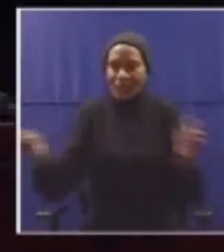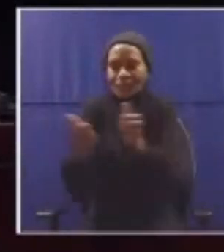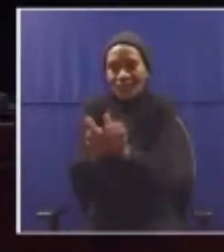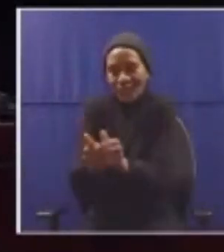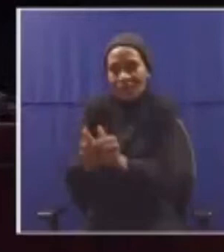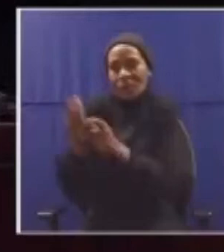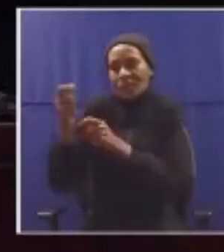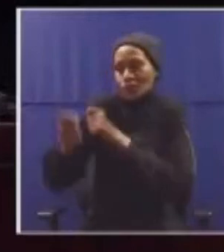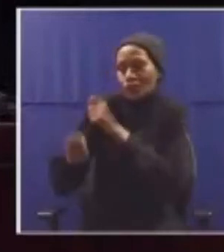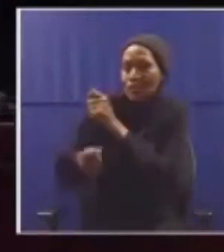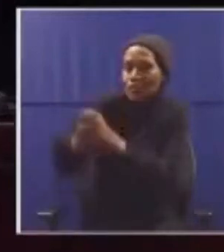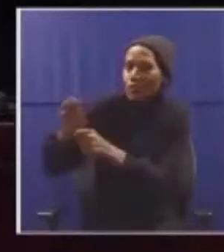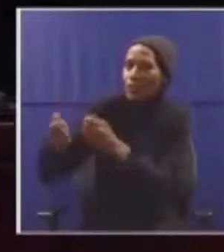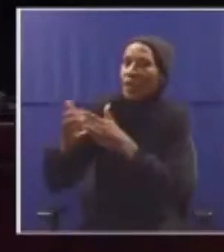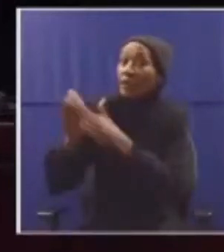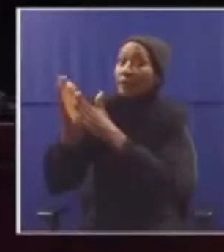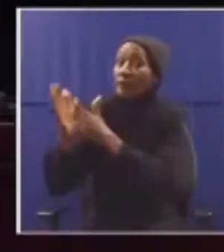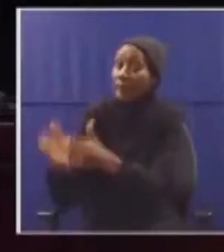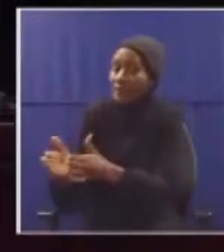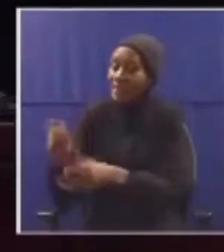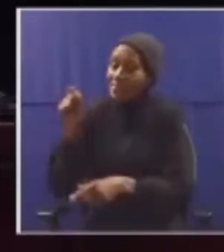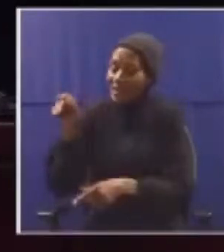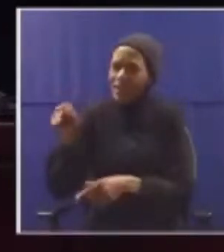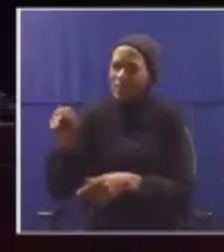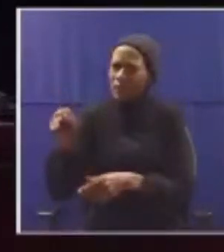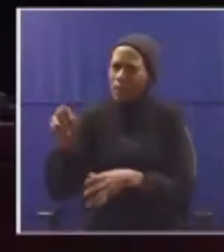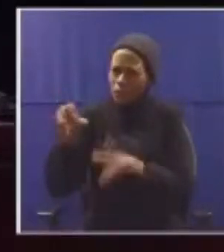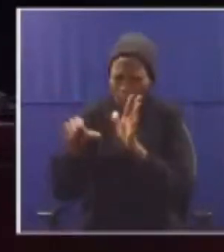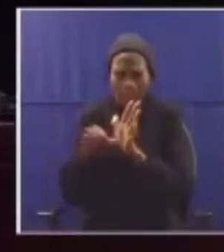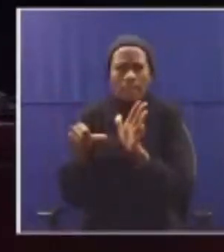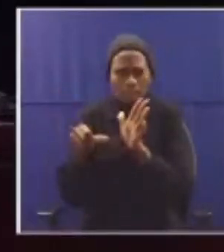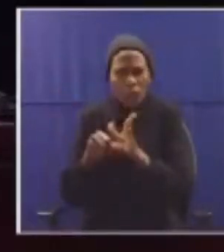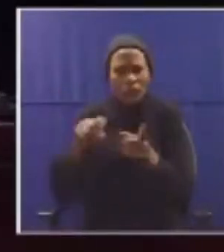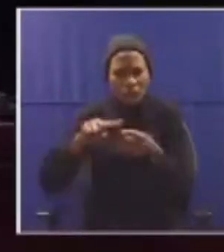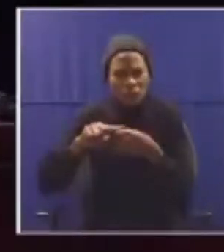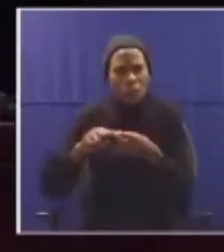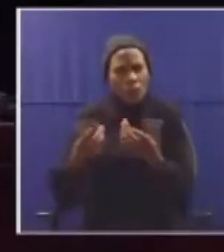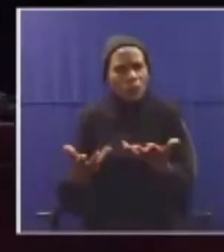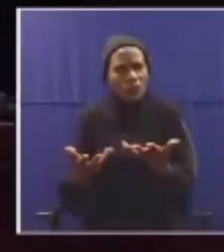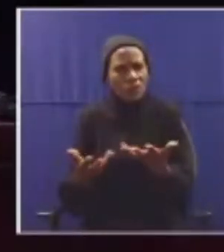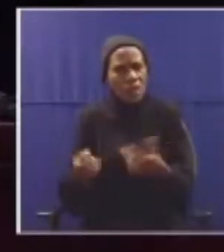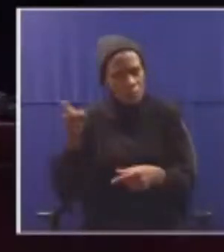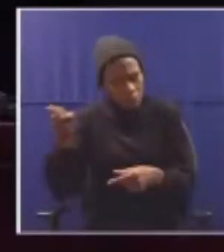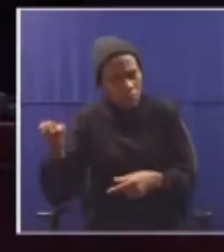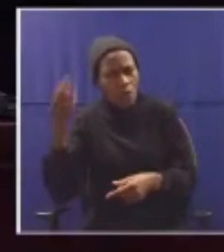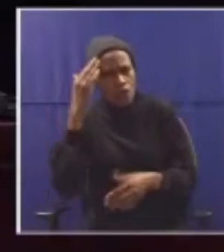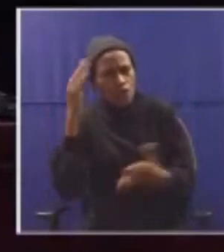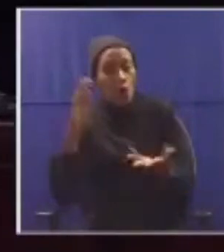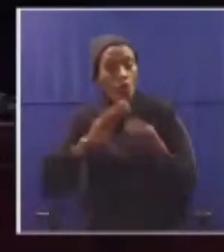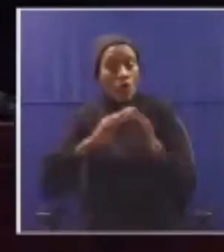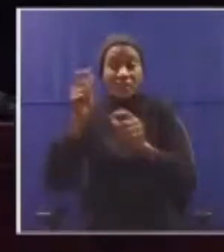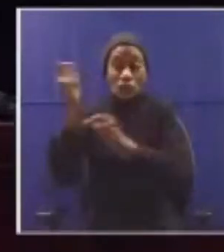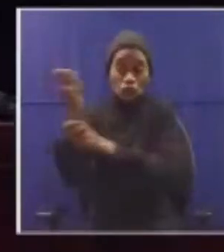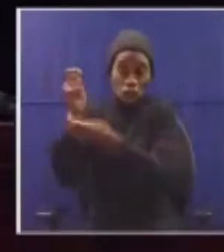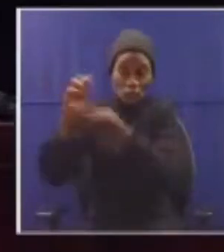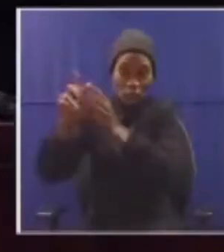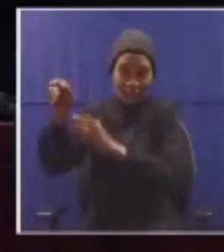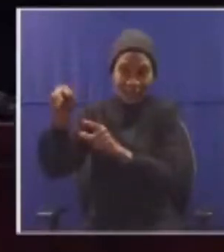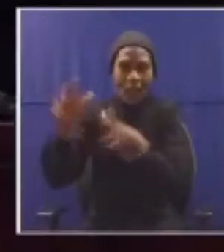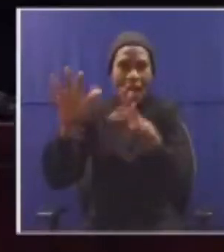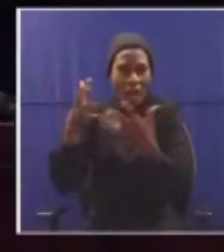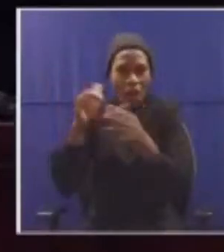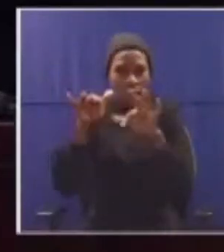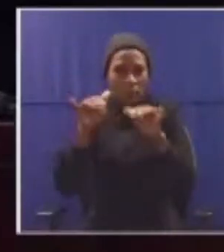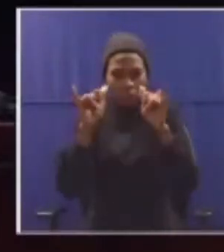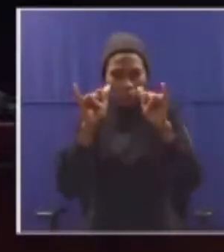because they are a critical element of how people live in those communities, and we need to work with